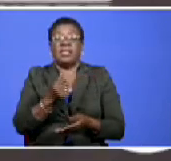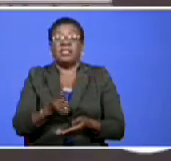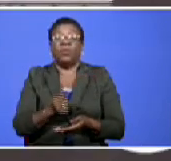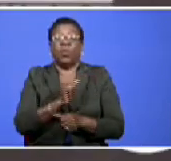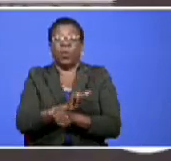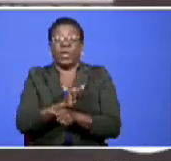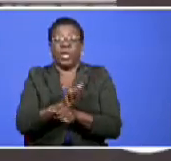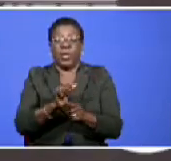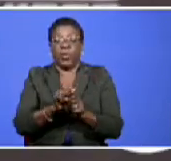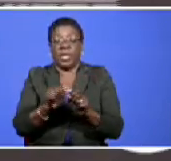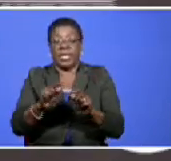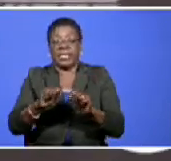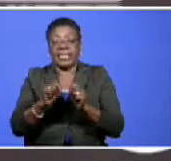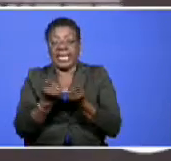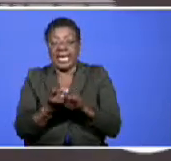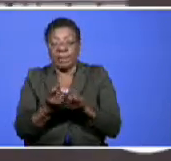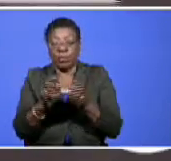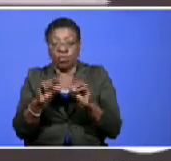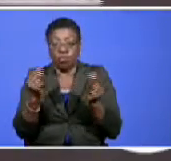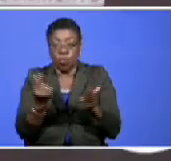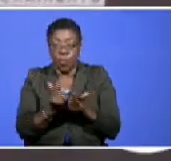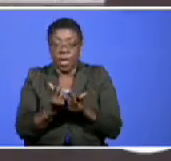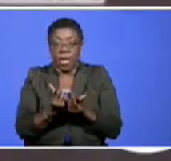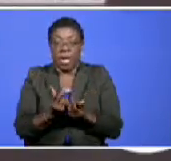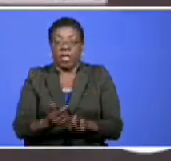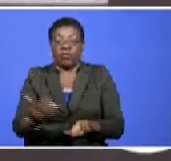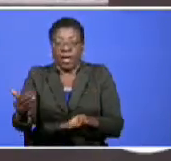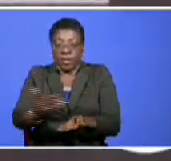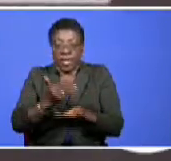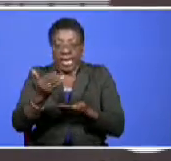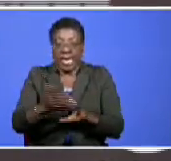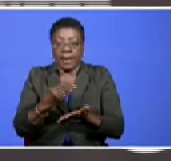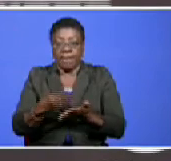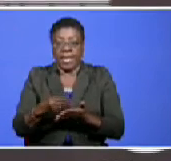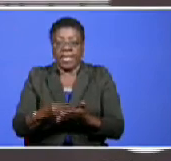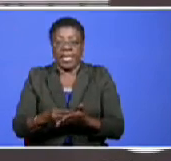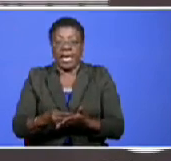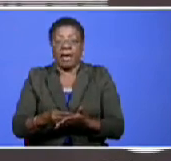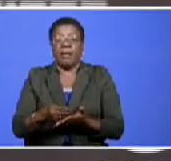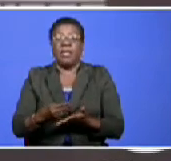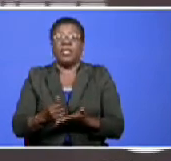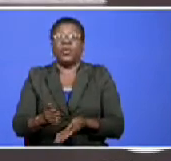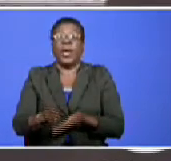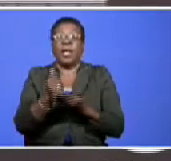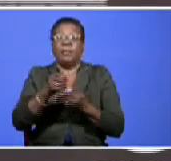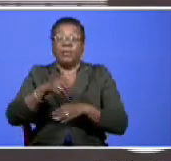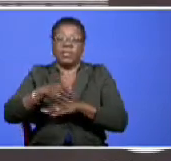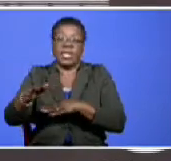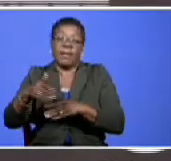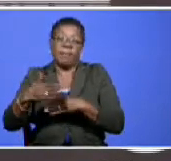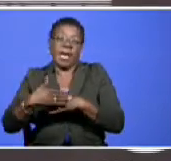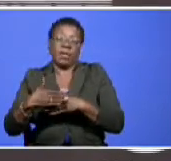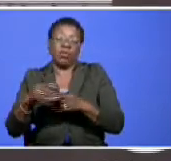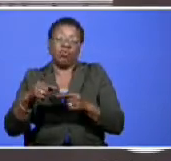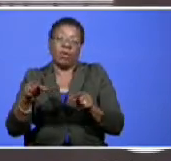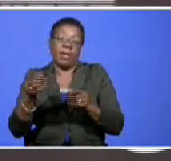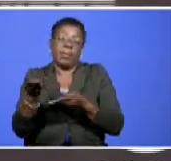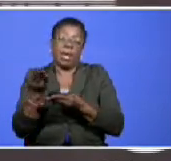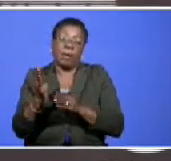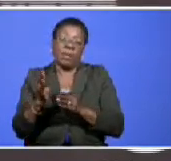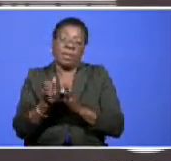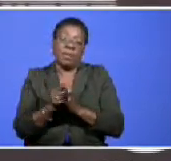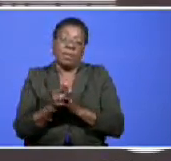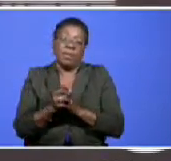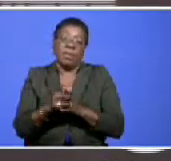the Sacramento Kings family foundation, Run the DV Foundation, Hal Jacob and his family for